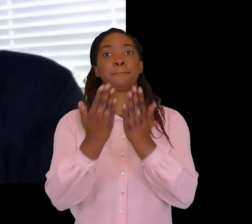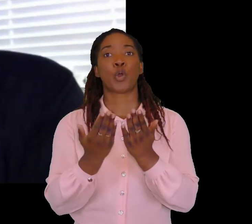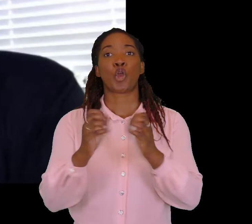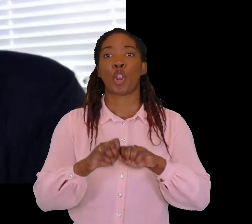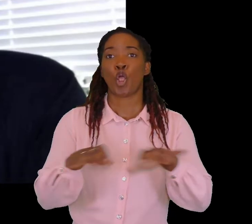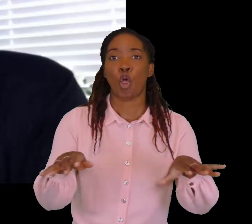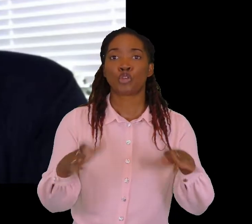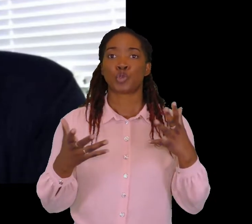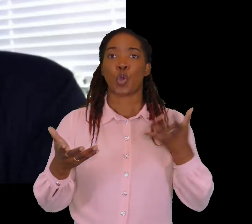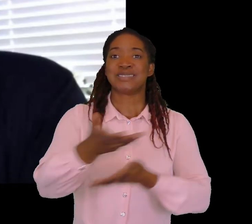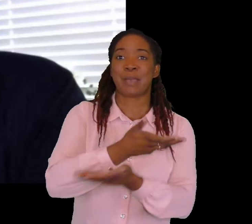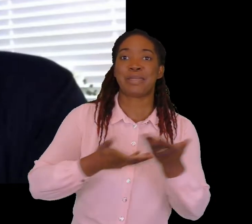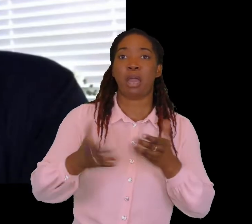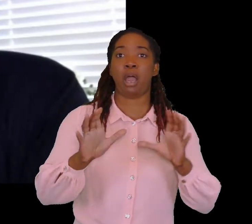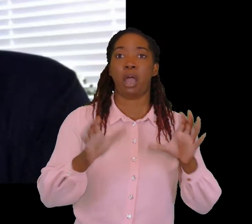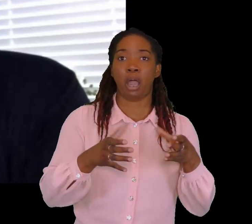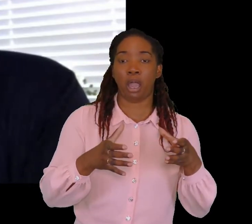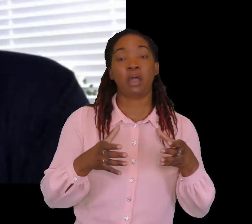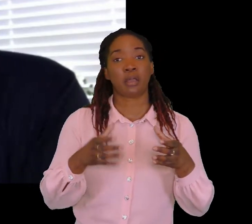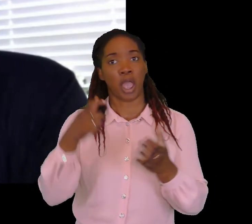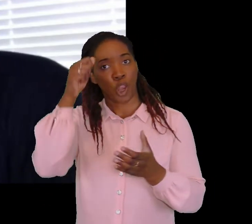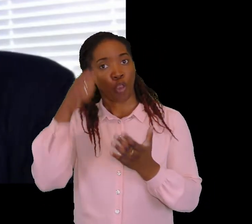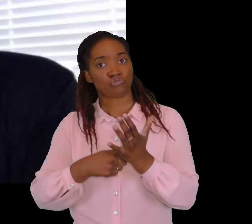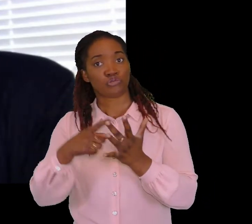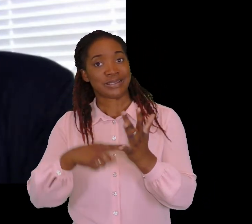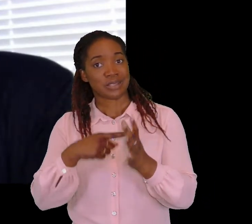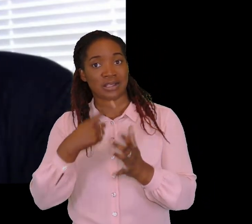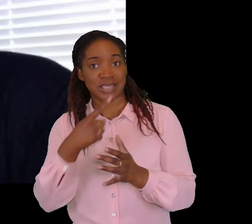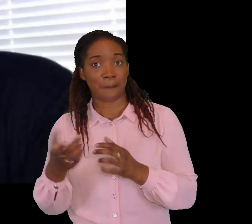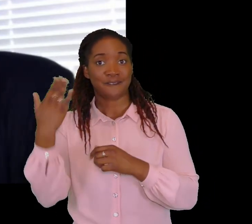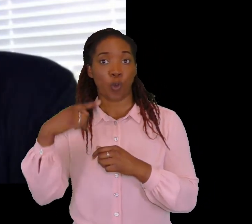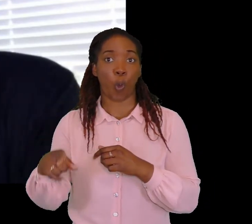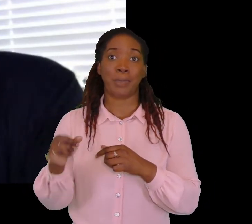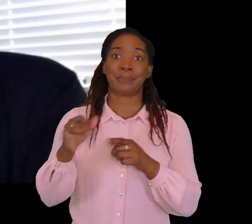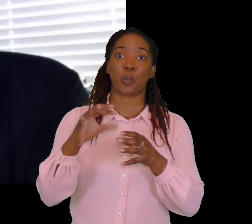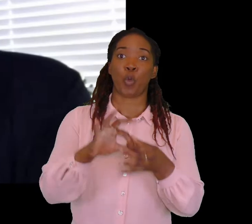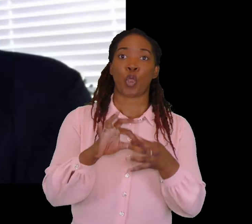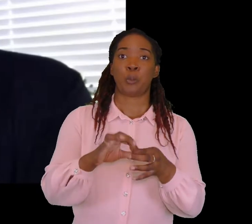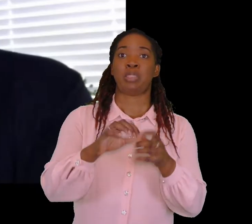or as Rita has also mentioned, working with policy documents for the Arts Council.